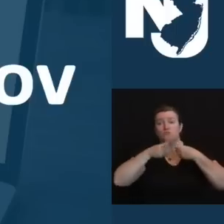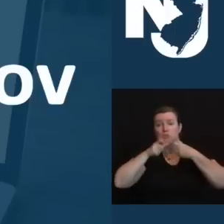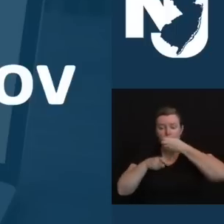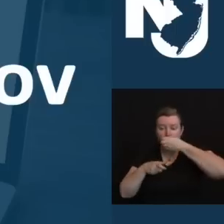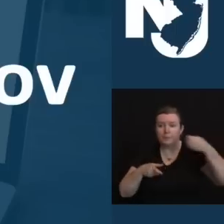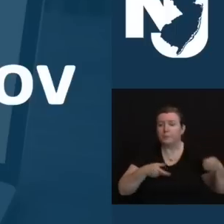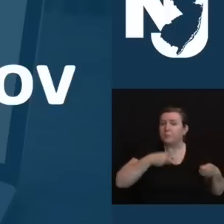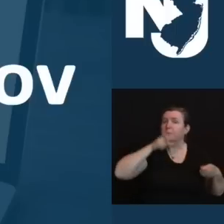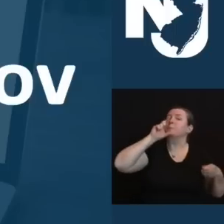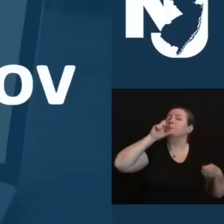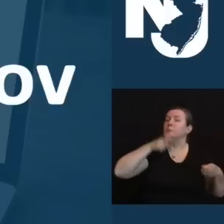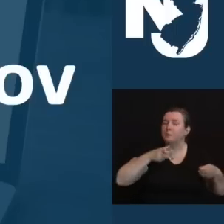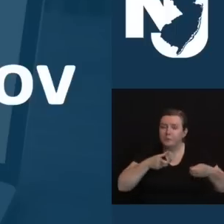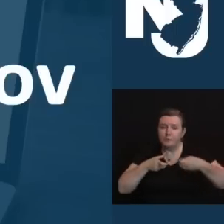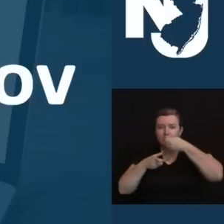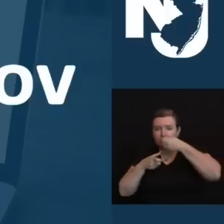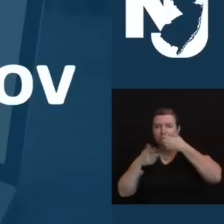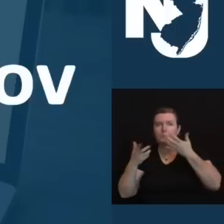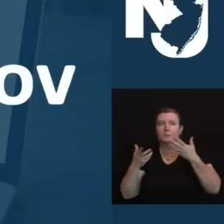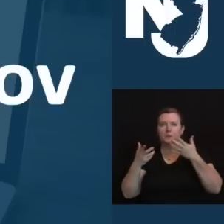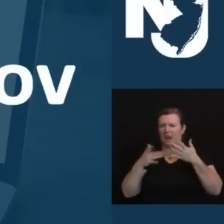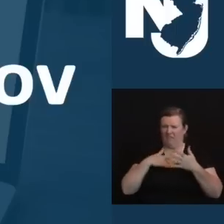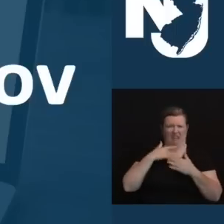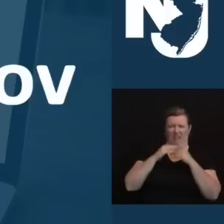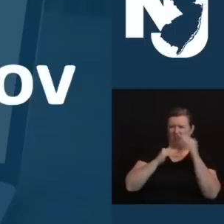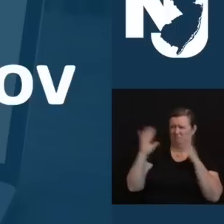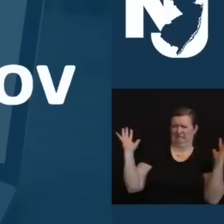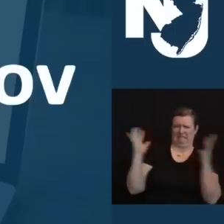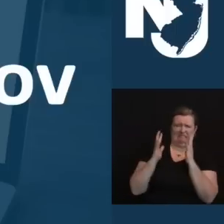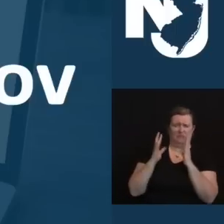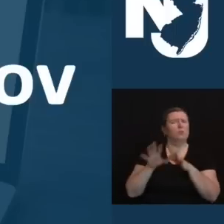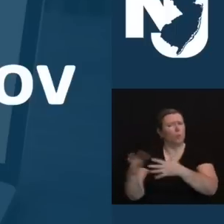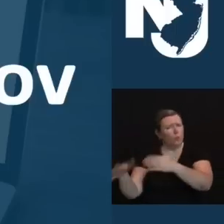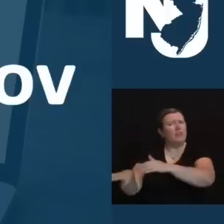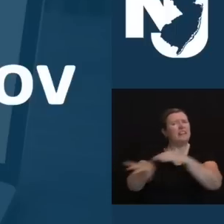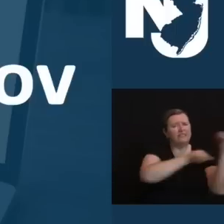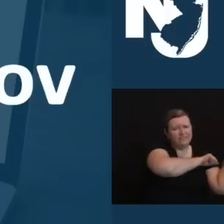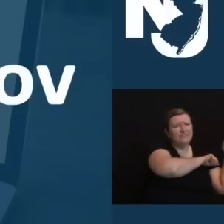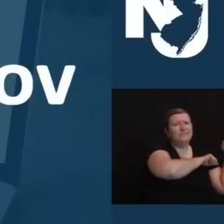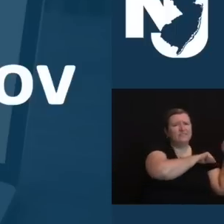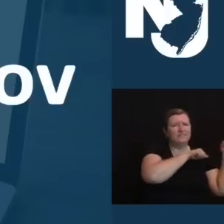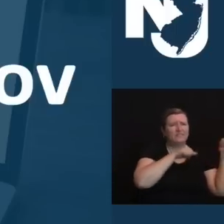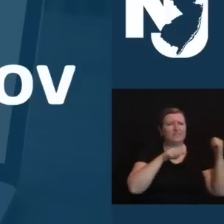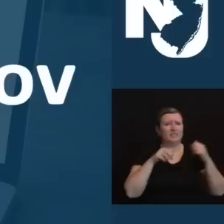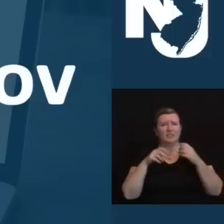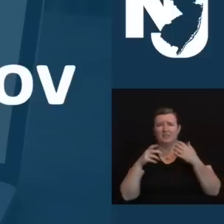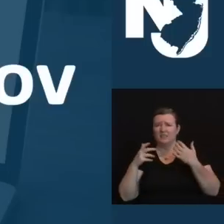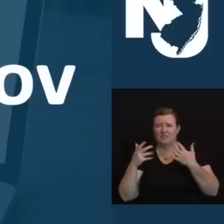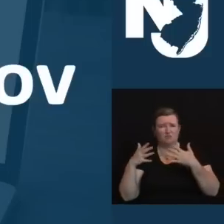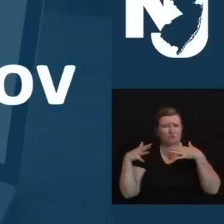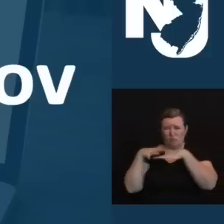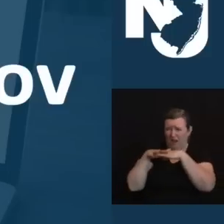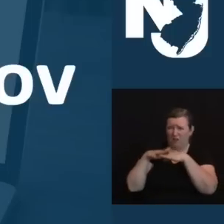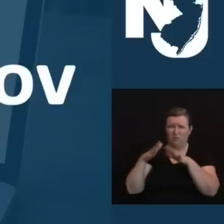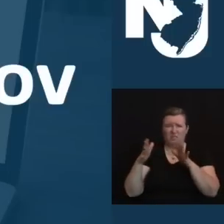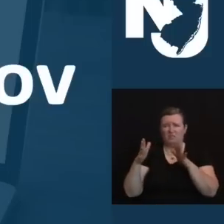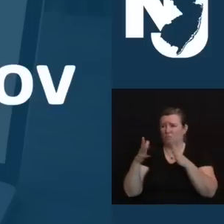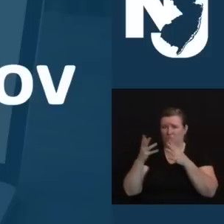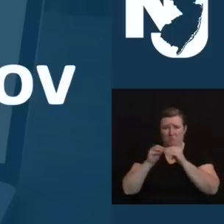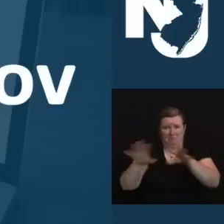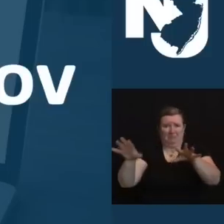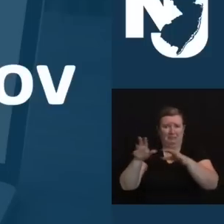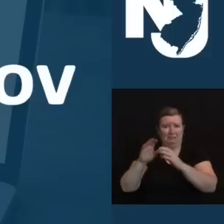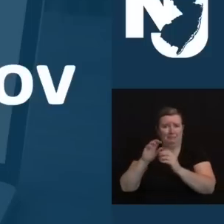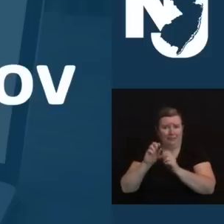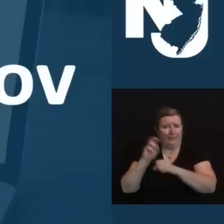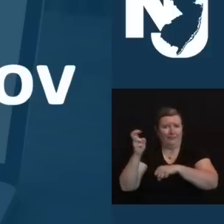leave. We cannot have an overcrowded bar turn into a COVID-19 tinderbox. We have to do this. We have to keep up